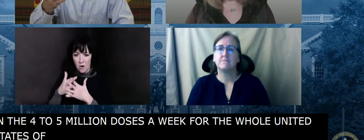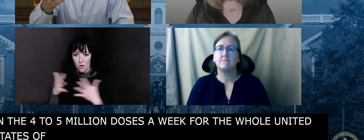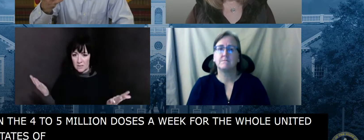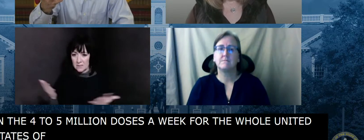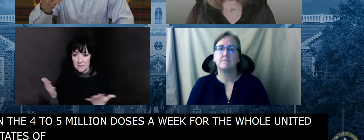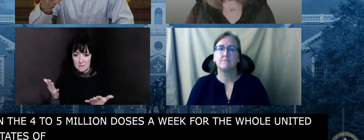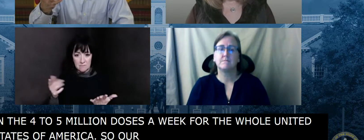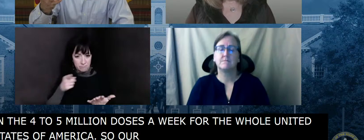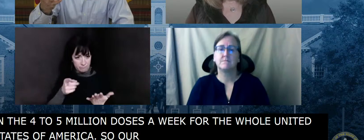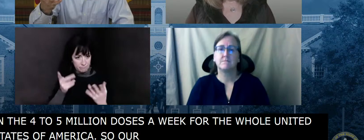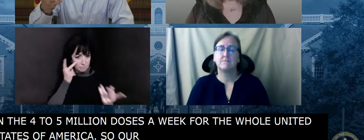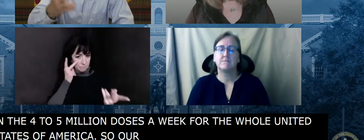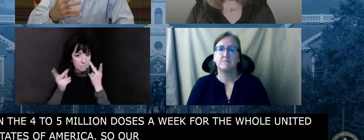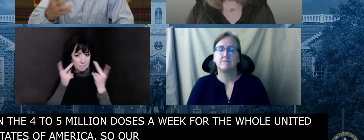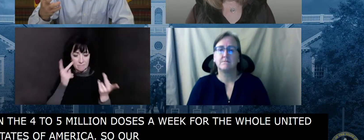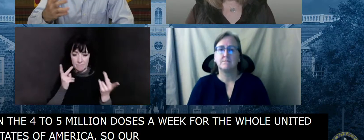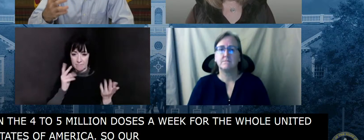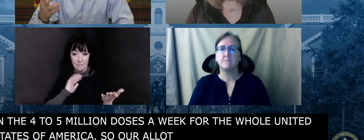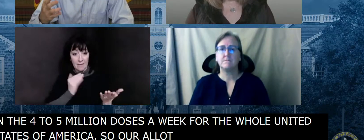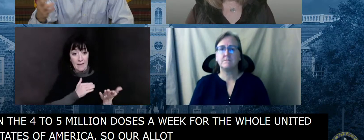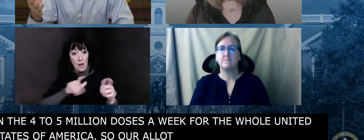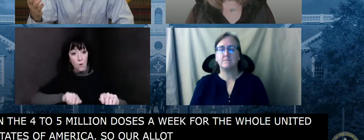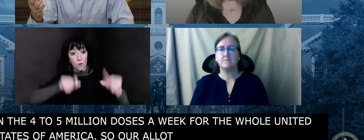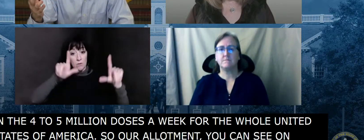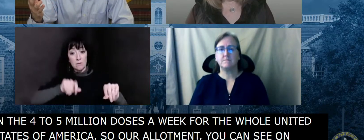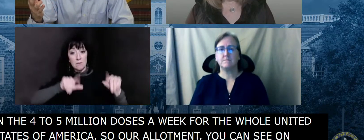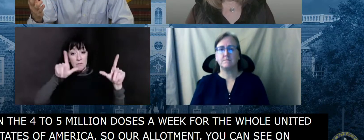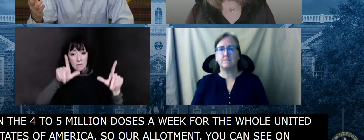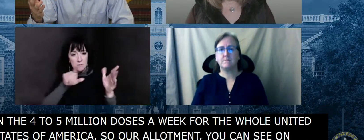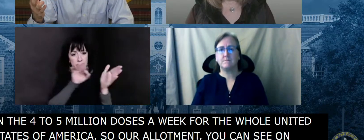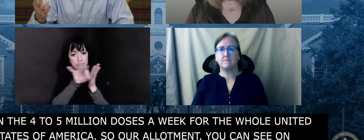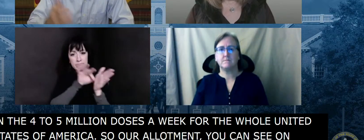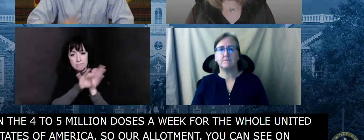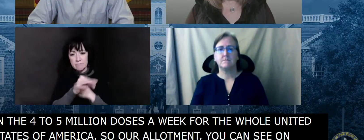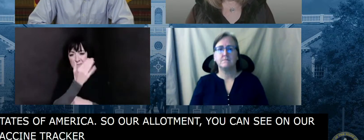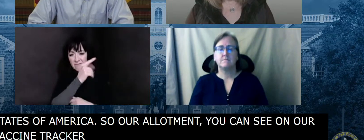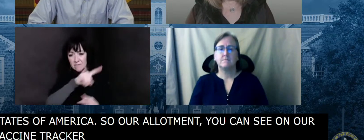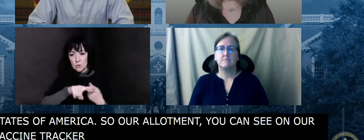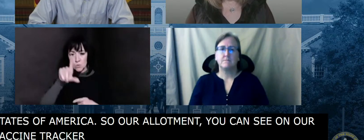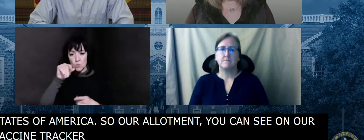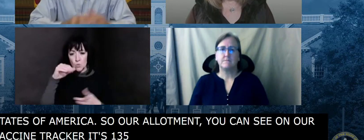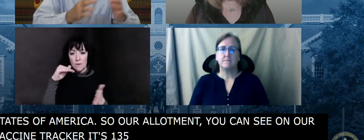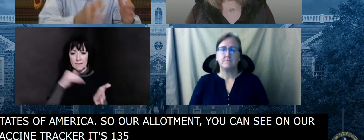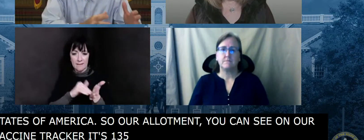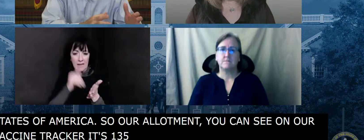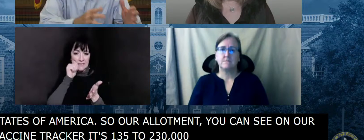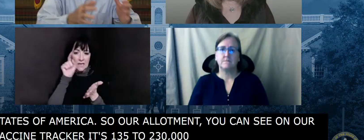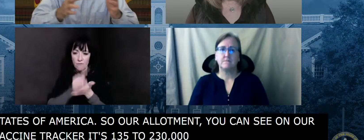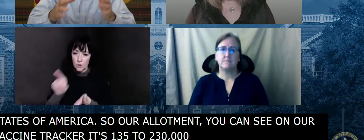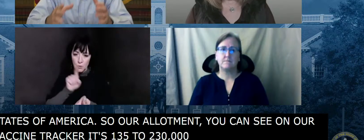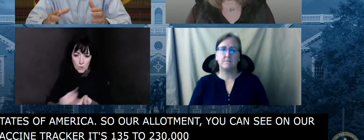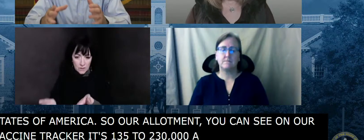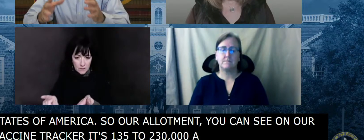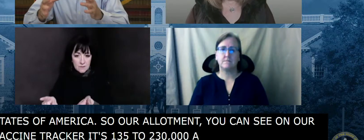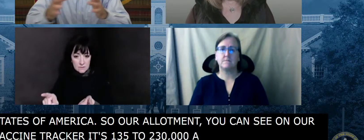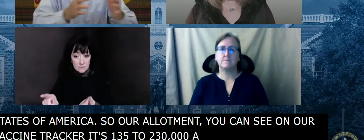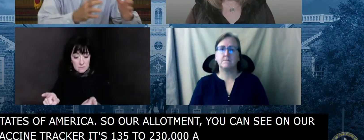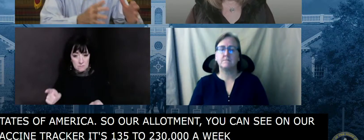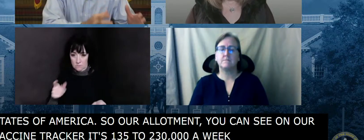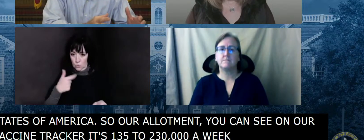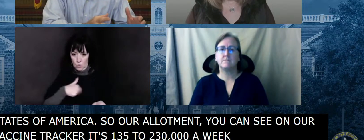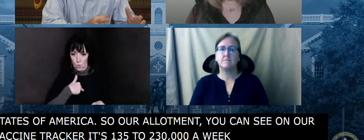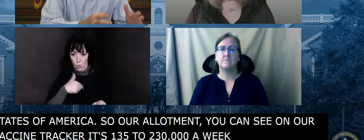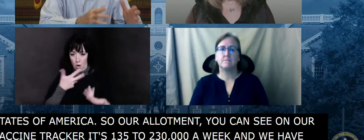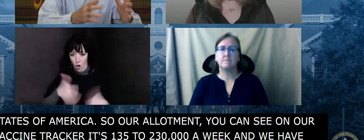right on our vaccine tracker. It's something like 15 to 20,000 a week. And we have these priority populations. We